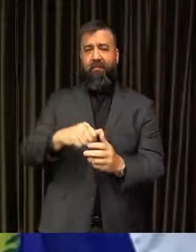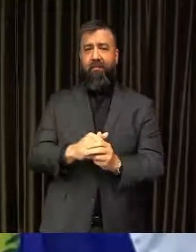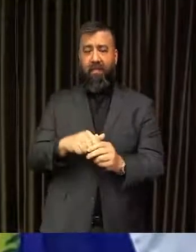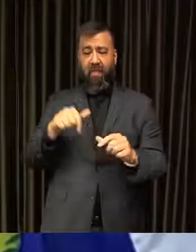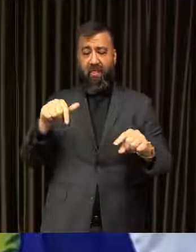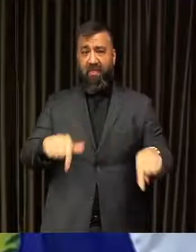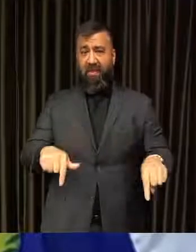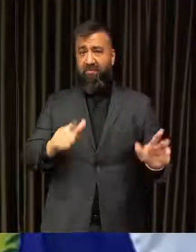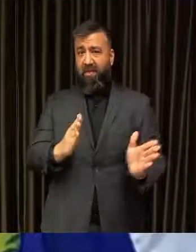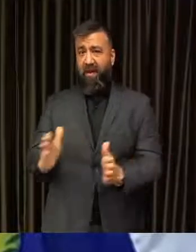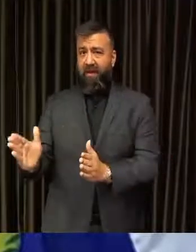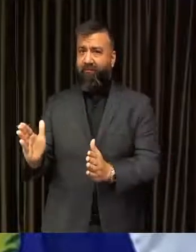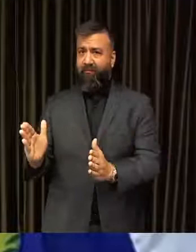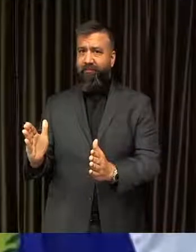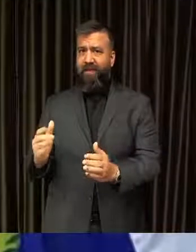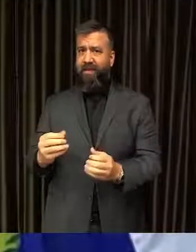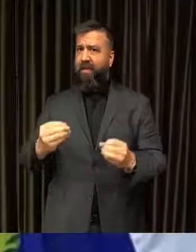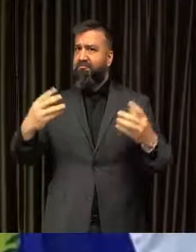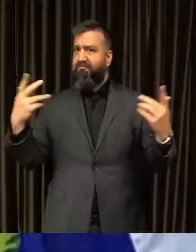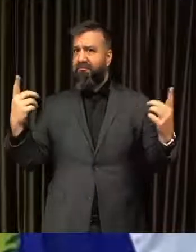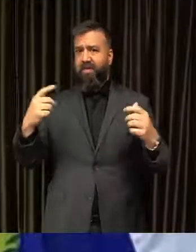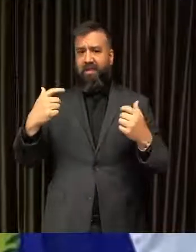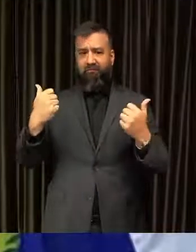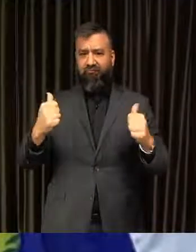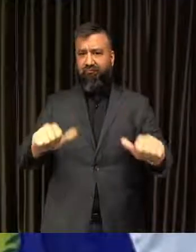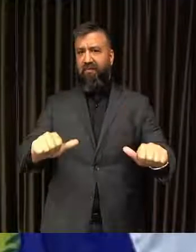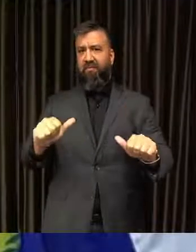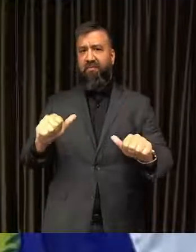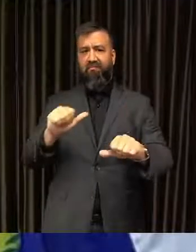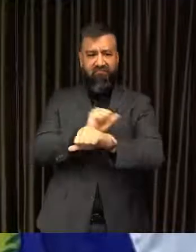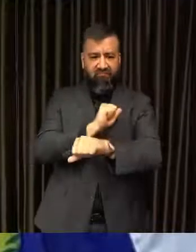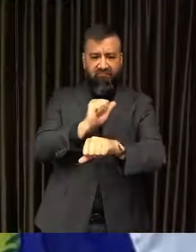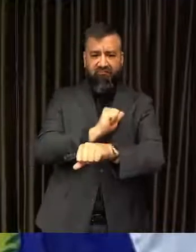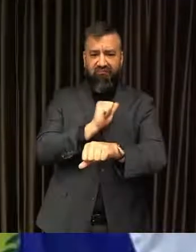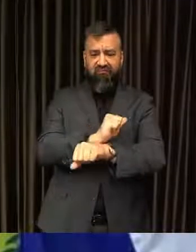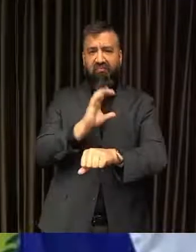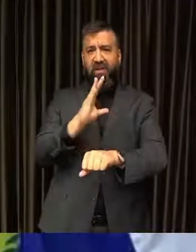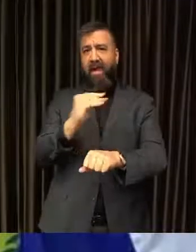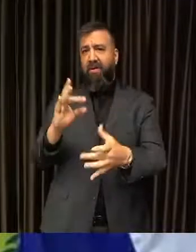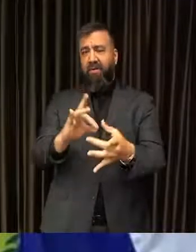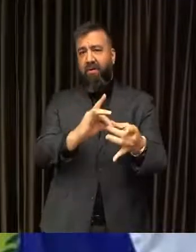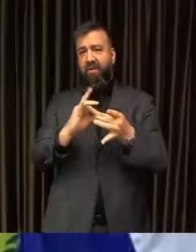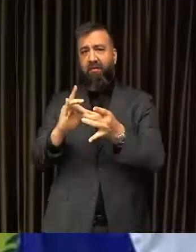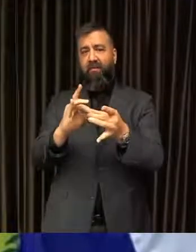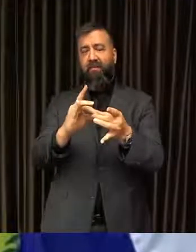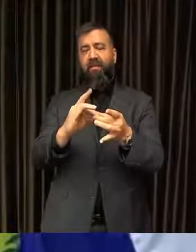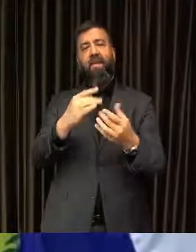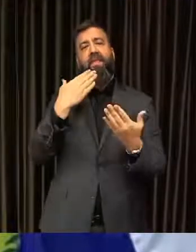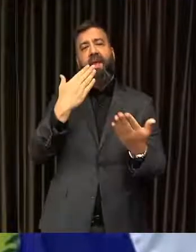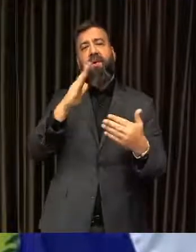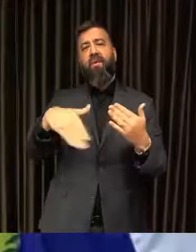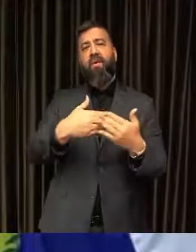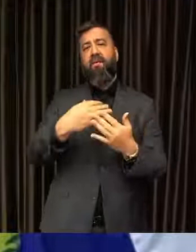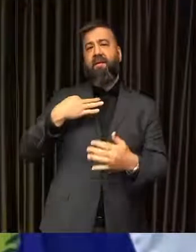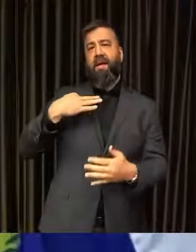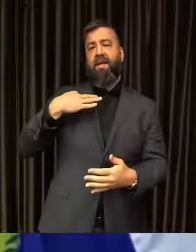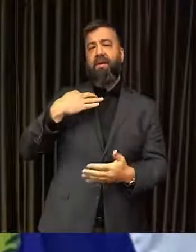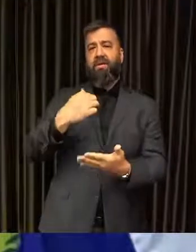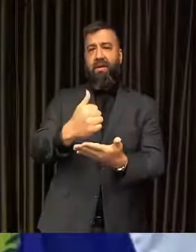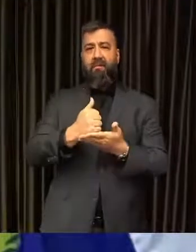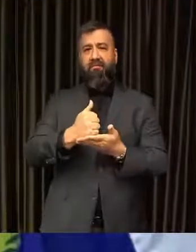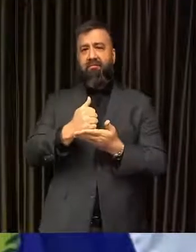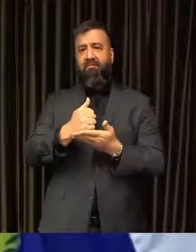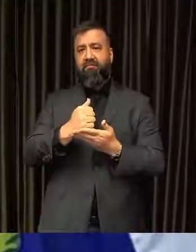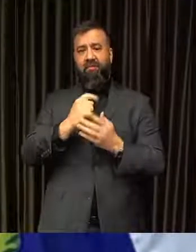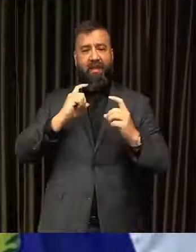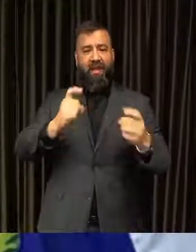coordination. Thank you to the hundreds of volunteers who have been dedicating their time and skills to the cause. We are grateful for